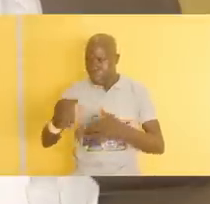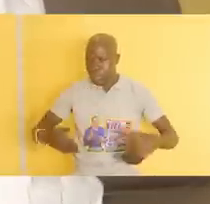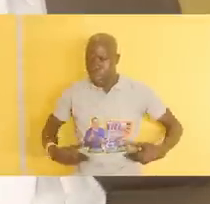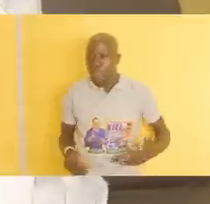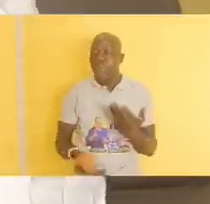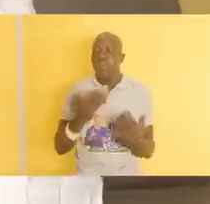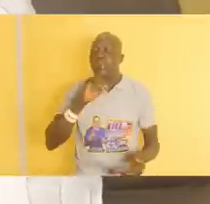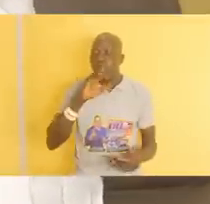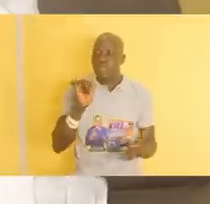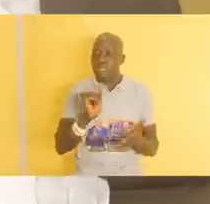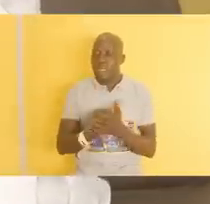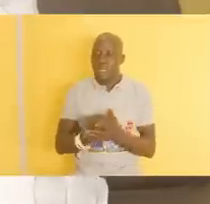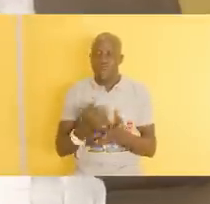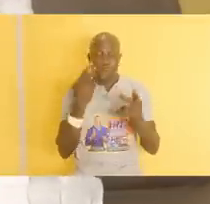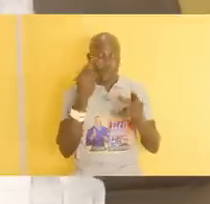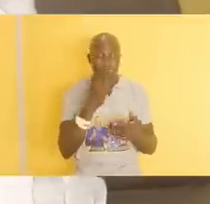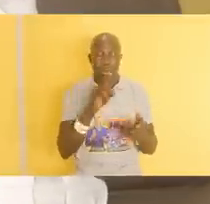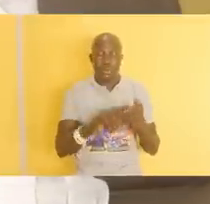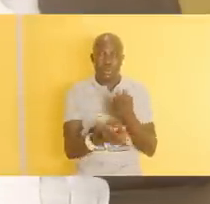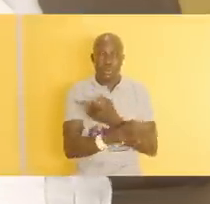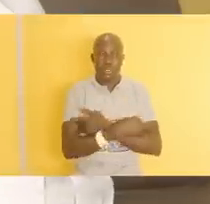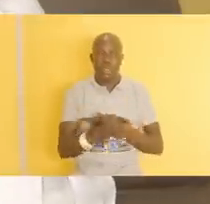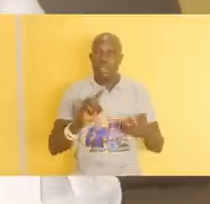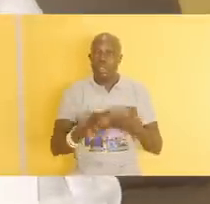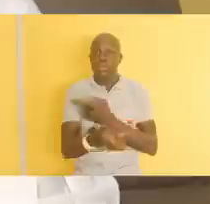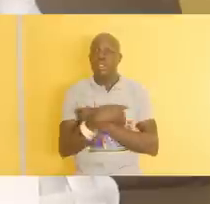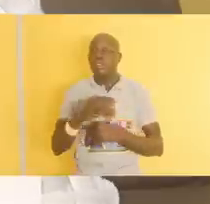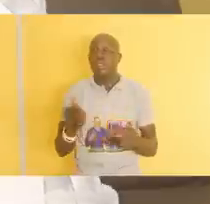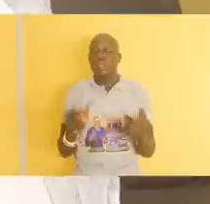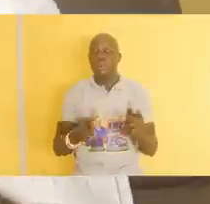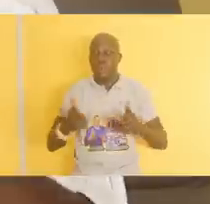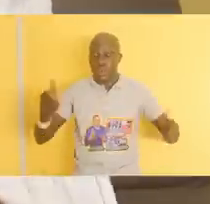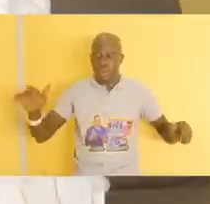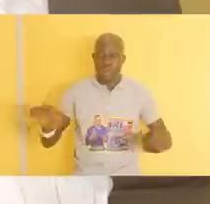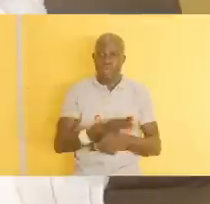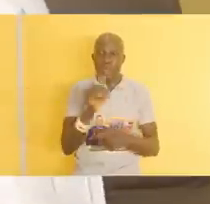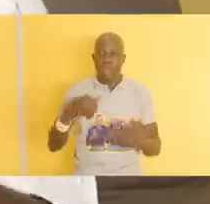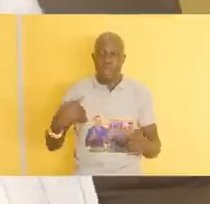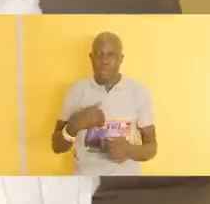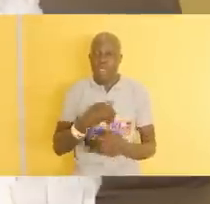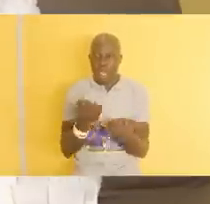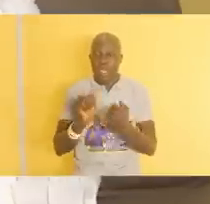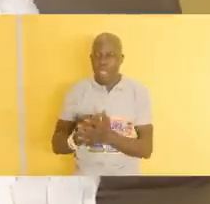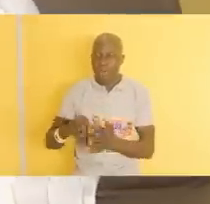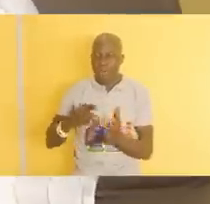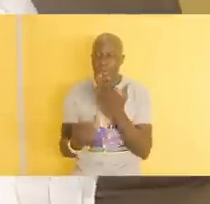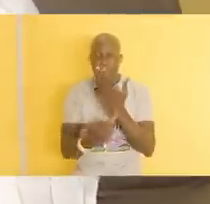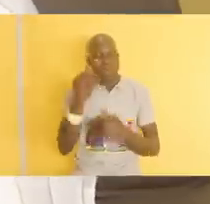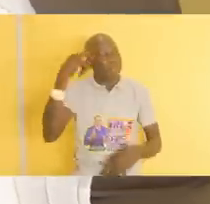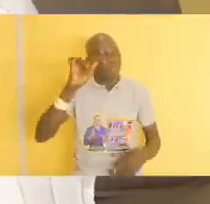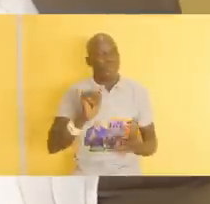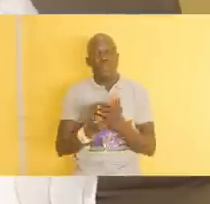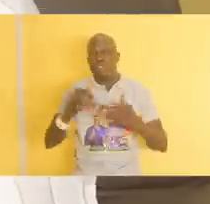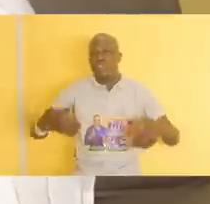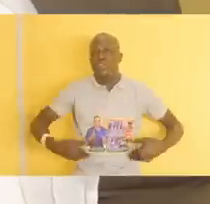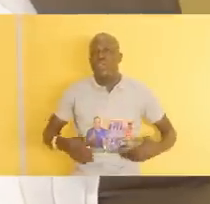sure pay with that pay o foju kan mi loni o ni ma ni agbara they will be powerful and the program fun awon odo we have program for the youth and